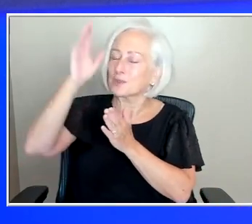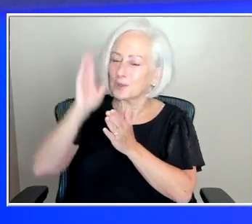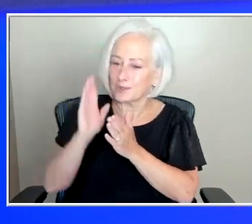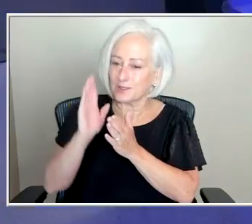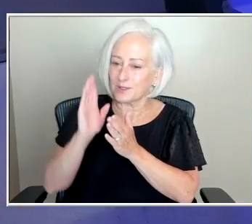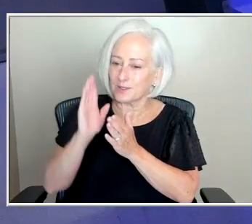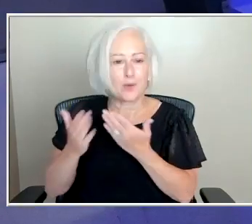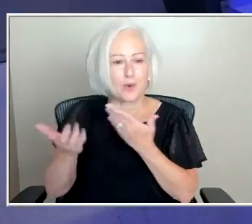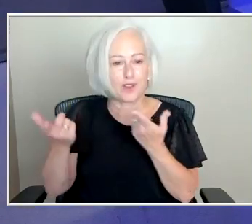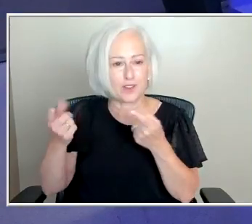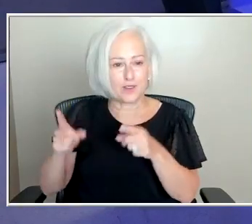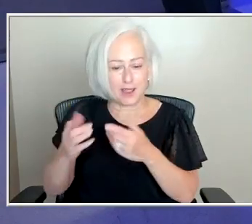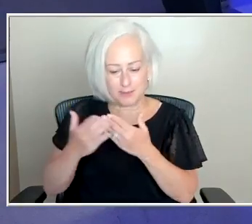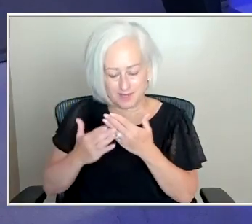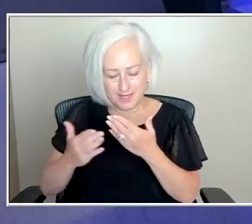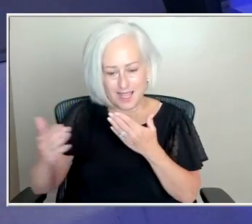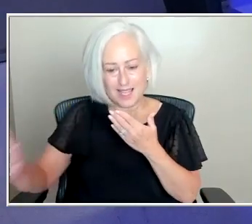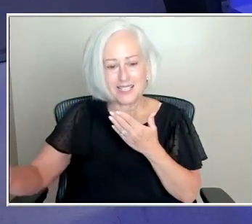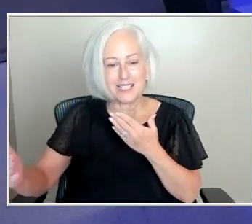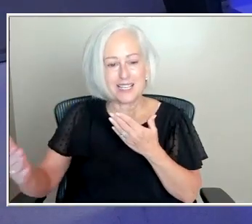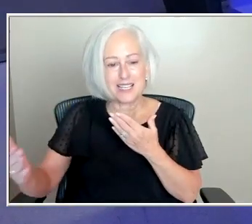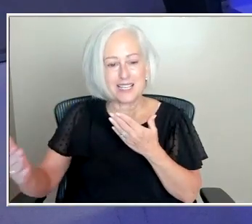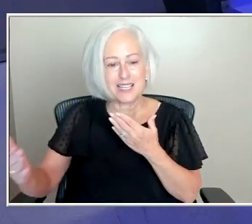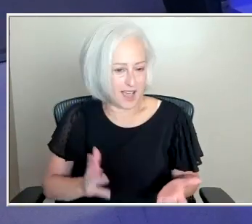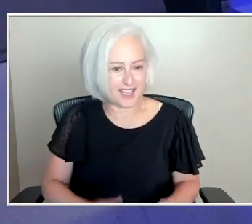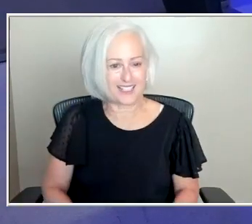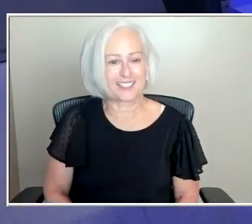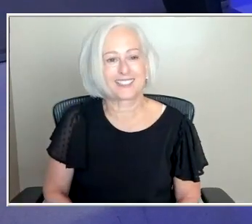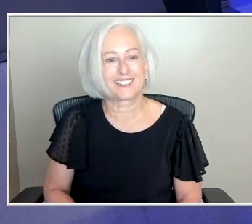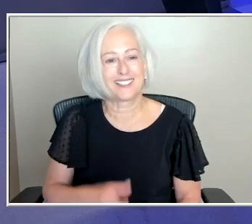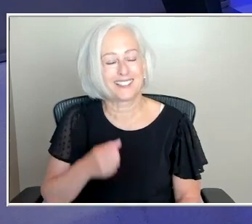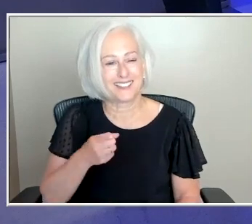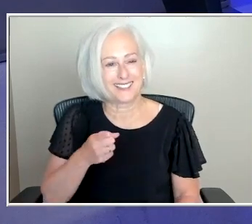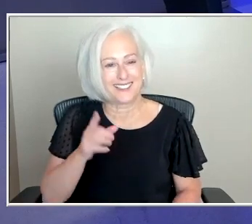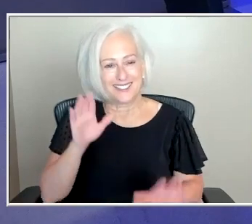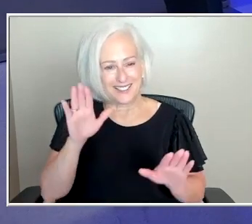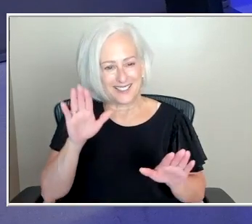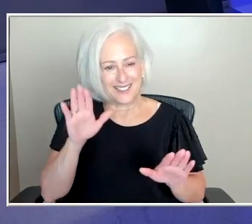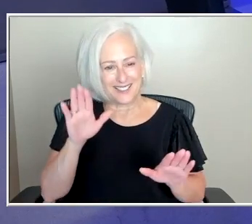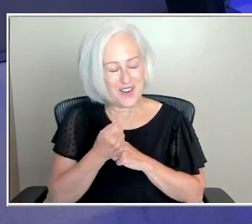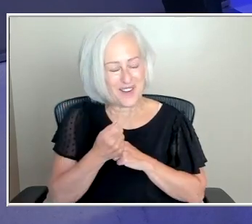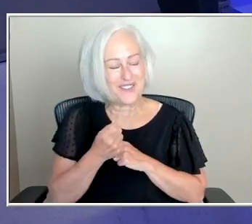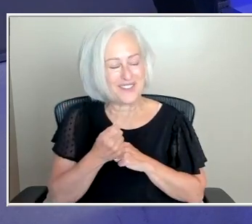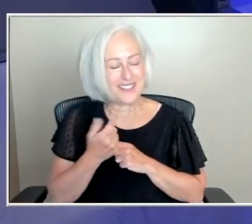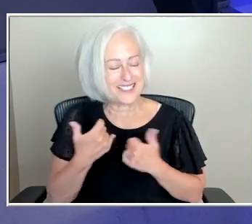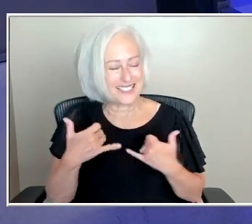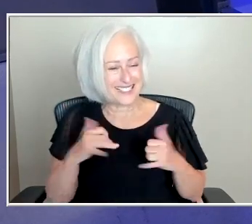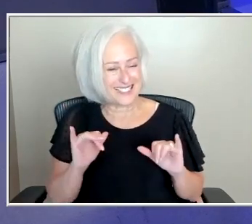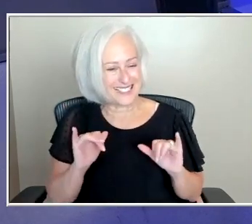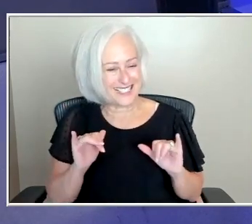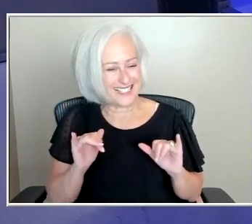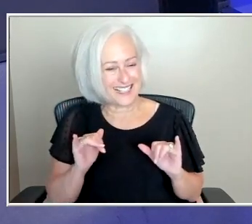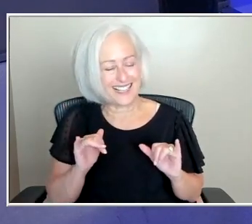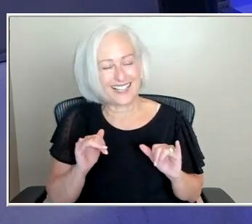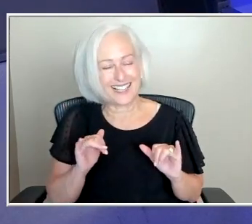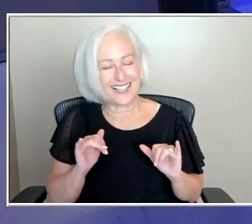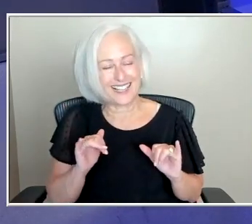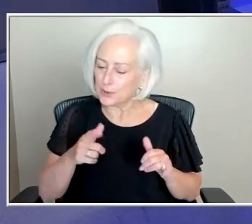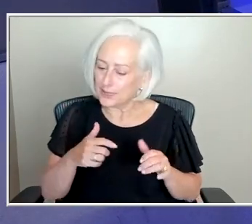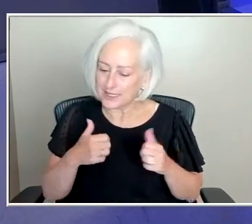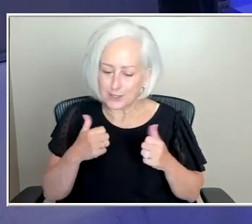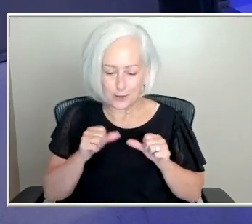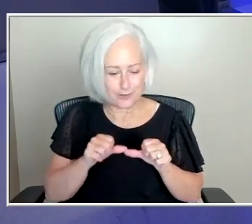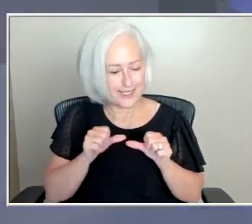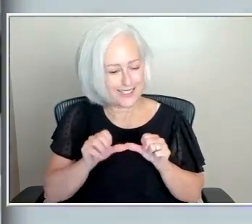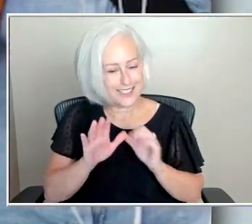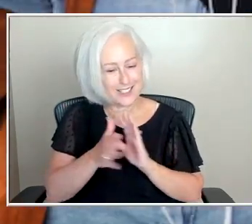it. You can golf every now and then, though, Ben, right? Oh, Every now and then. You got to stay up on your skills. So. Yeah. All right, so